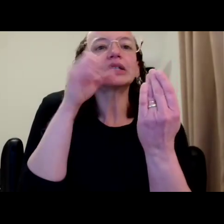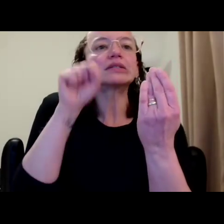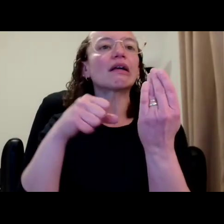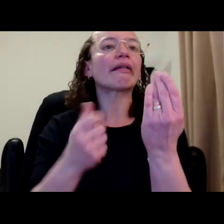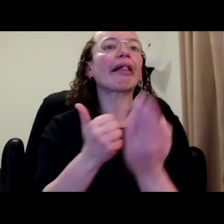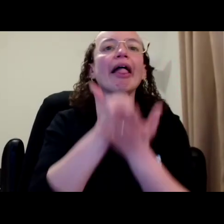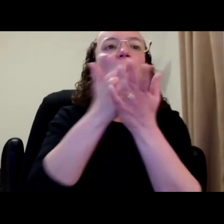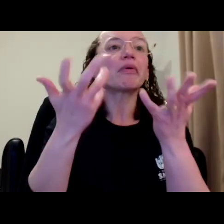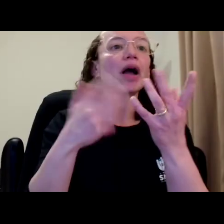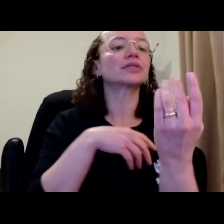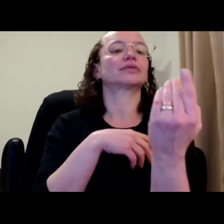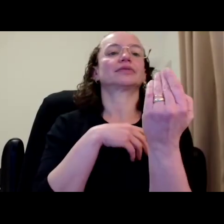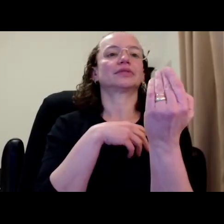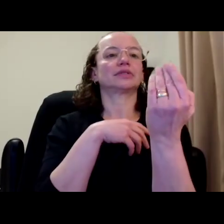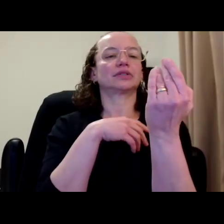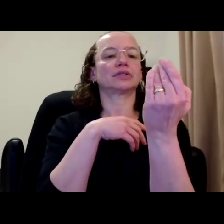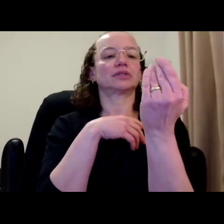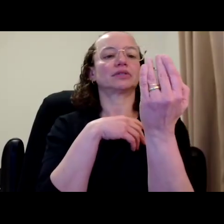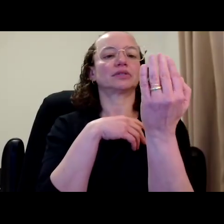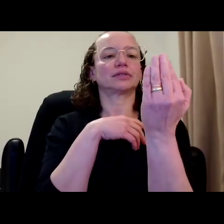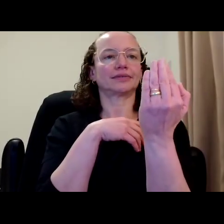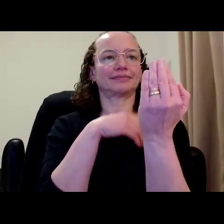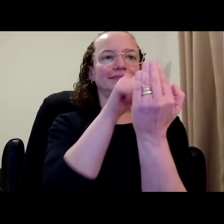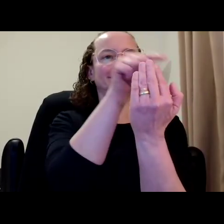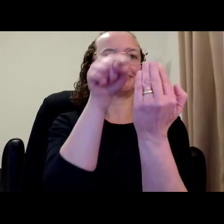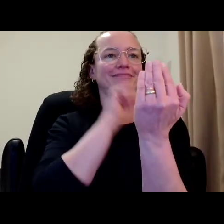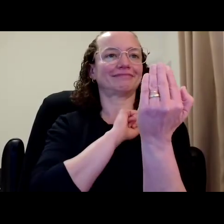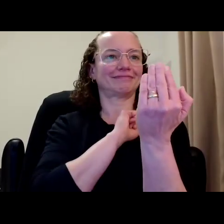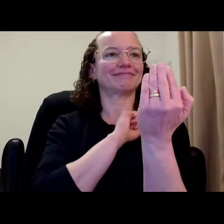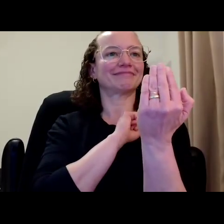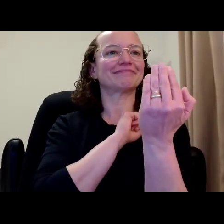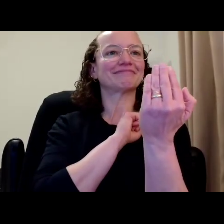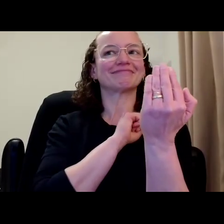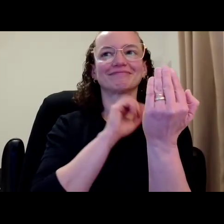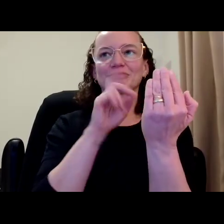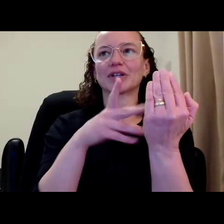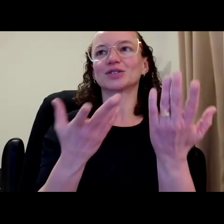overcrowded, then the braces can help straighten the teeth out.